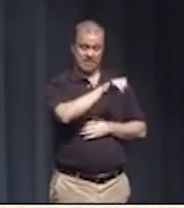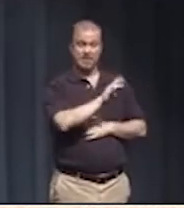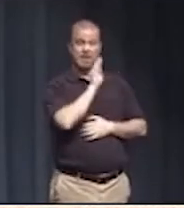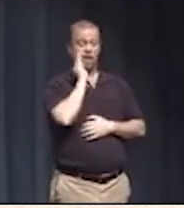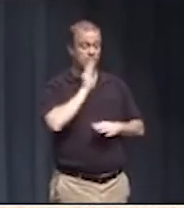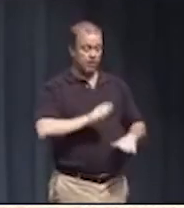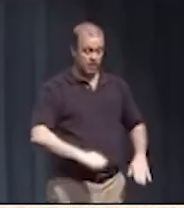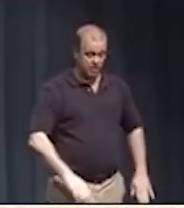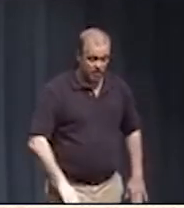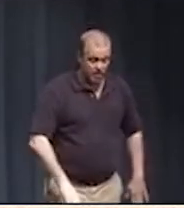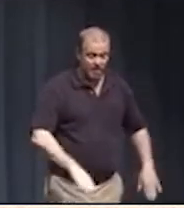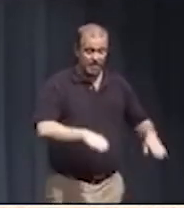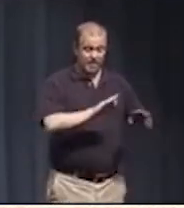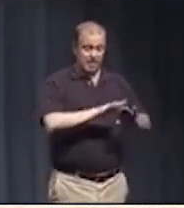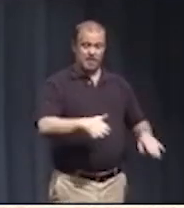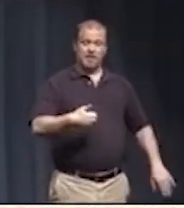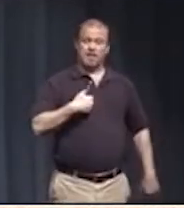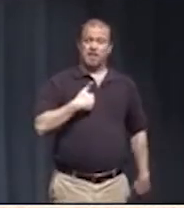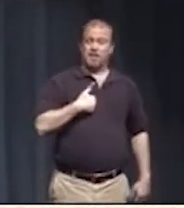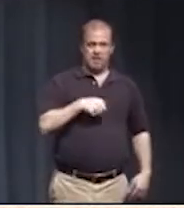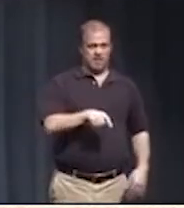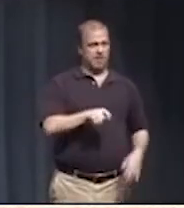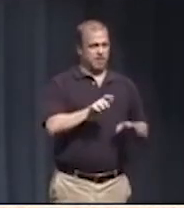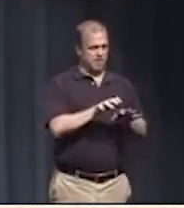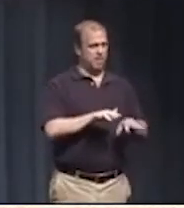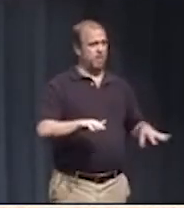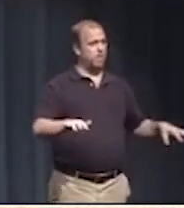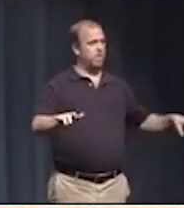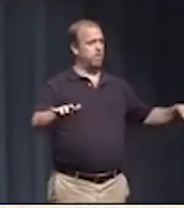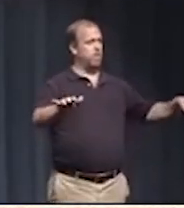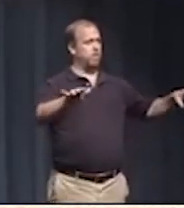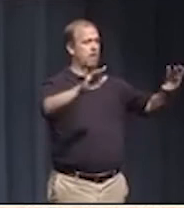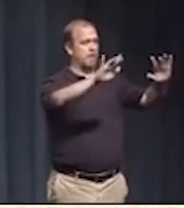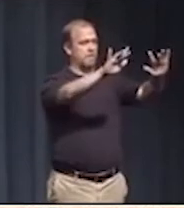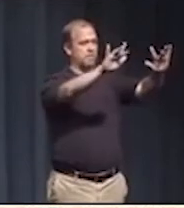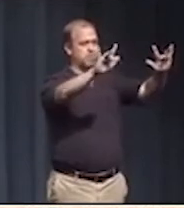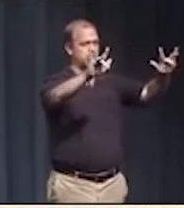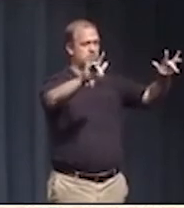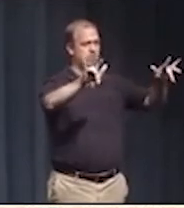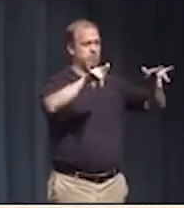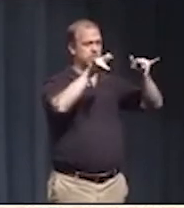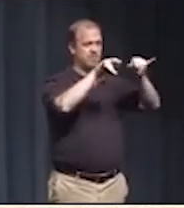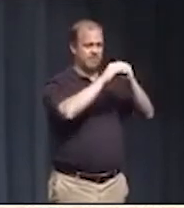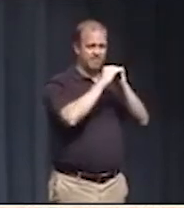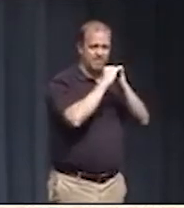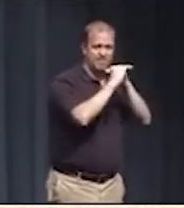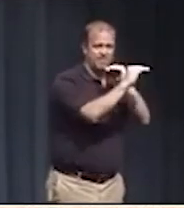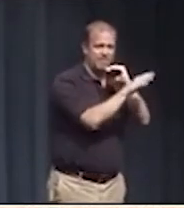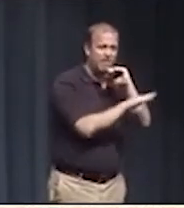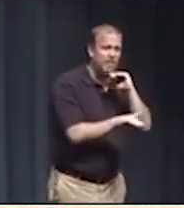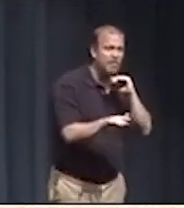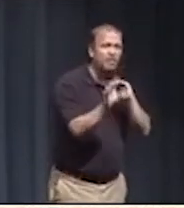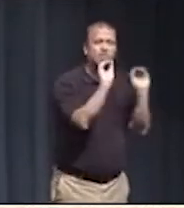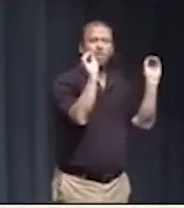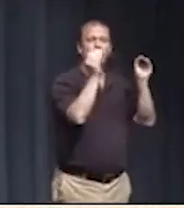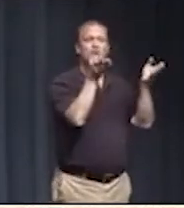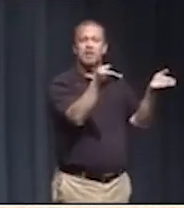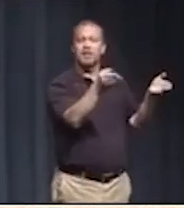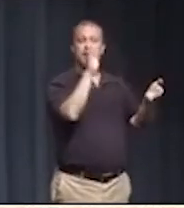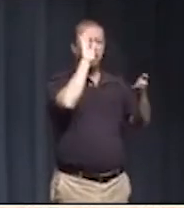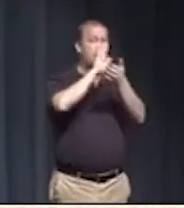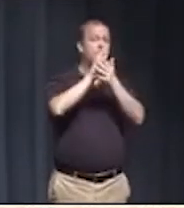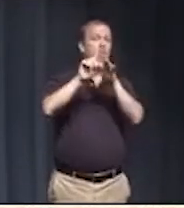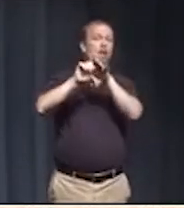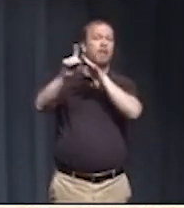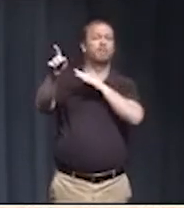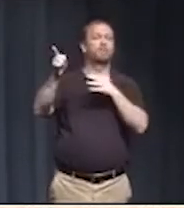raising the children by themselves in the middle of this wilderness on the Great Plains, where there's nobody around. Husband's off doing